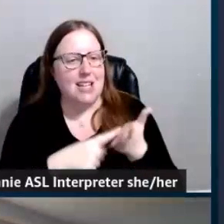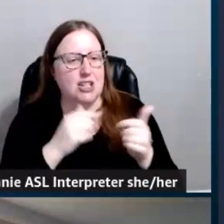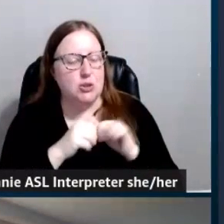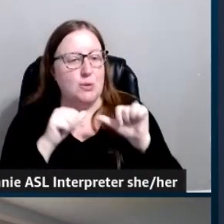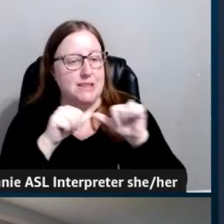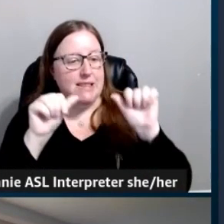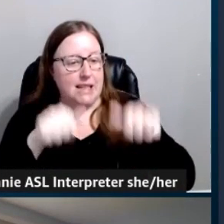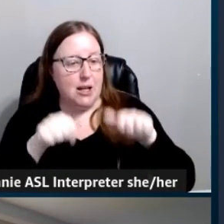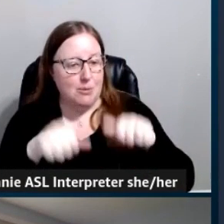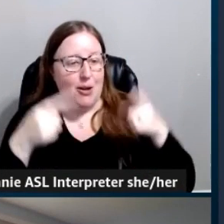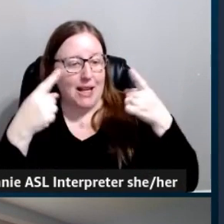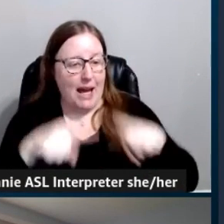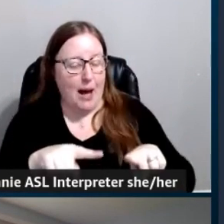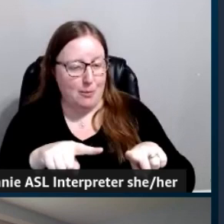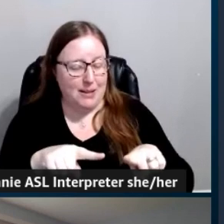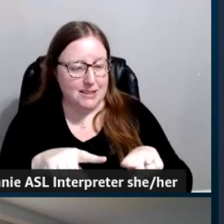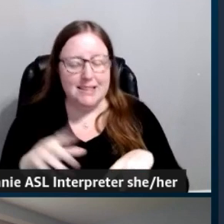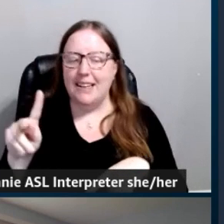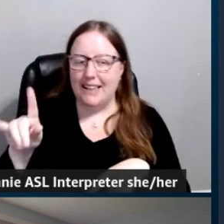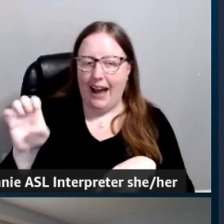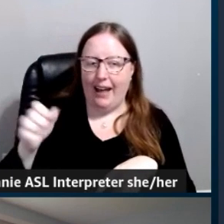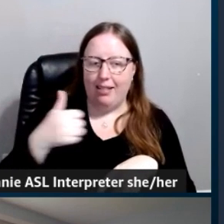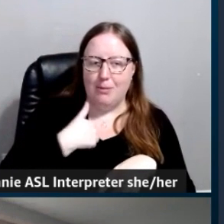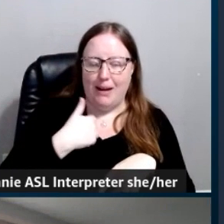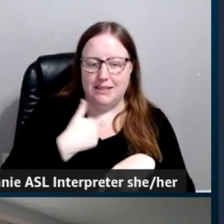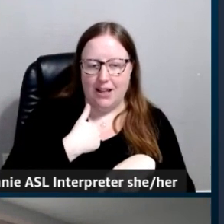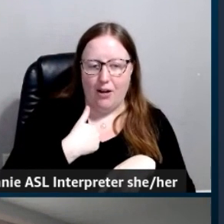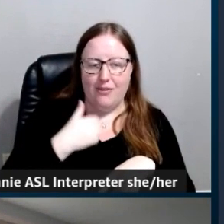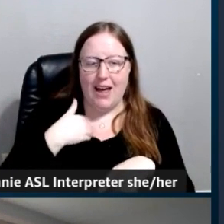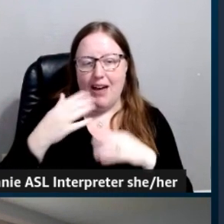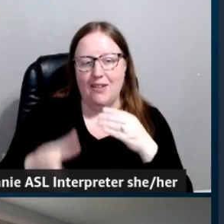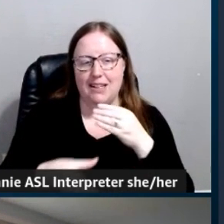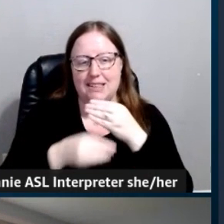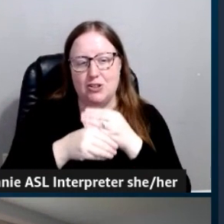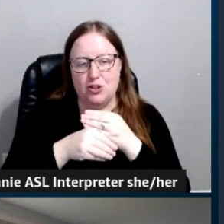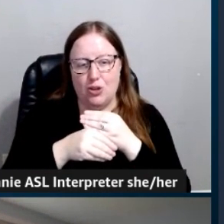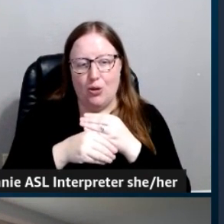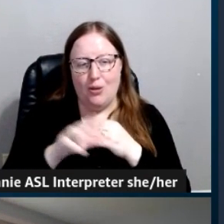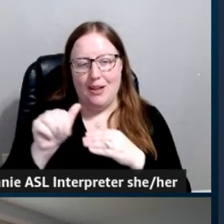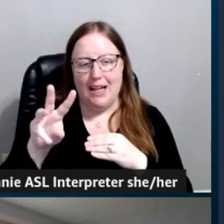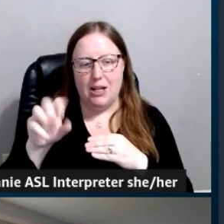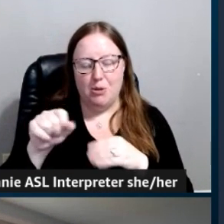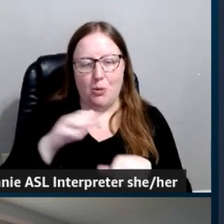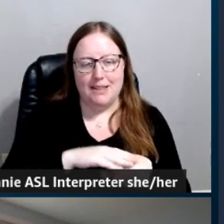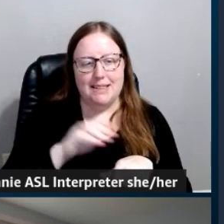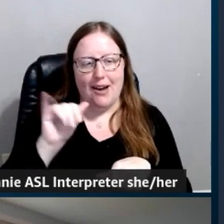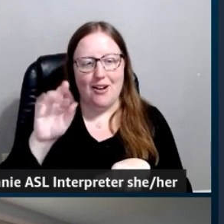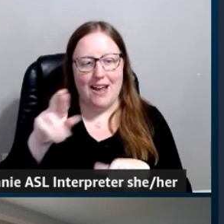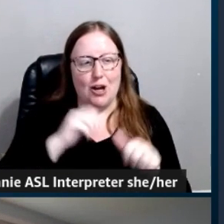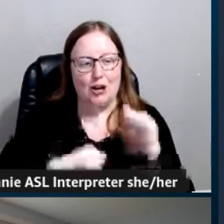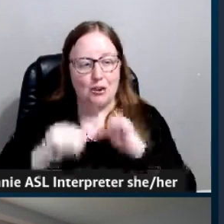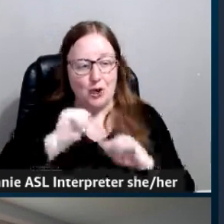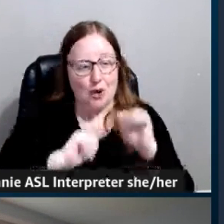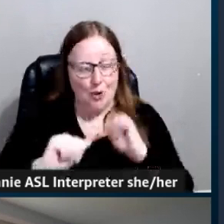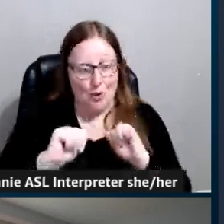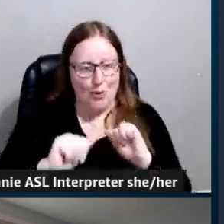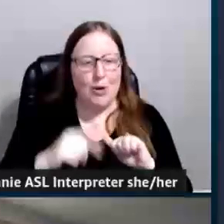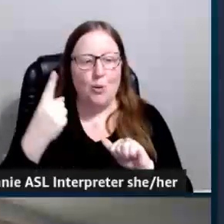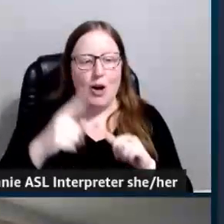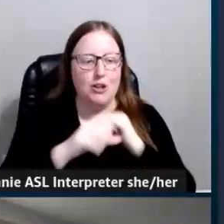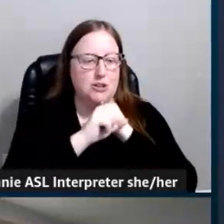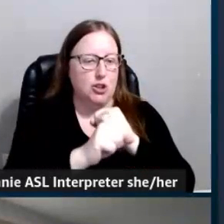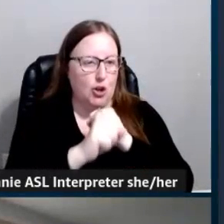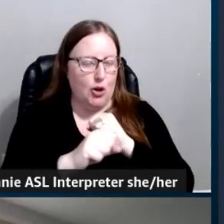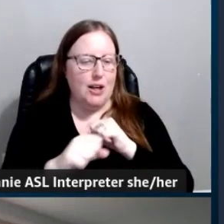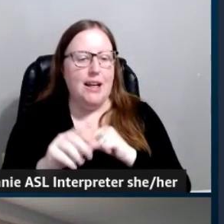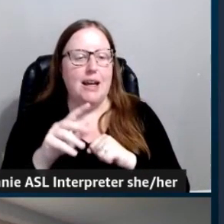happen on Kyle and I have additional other AWS on air shows that we do, one on security that Kyle